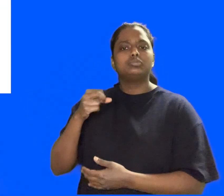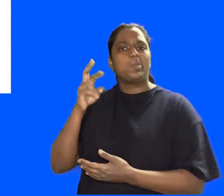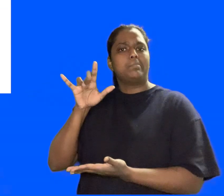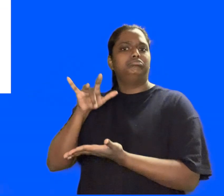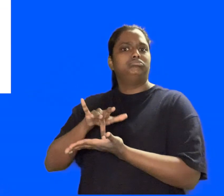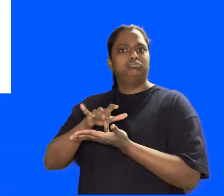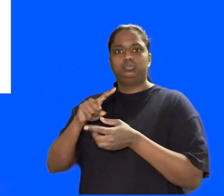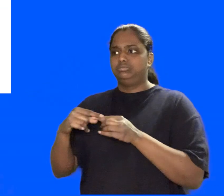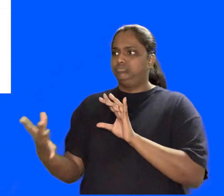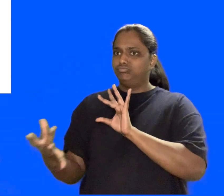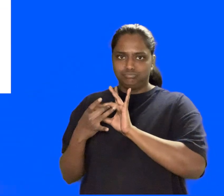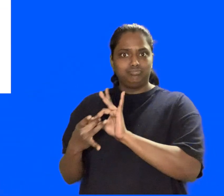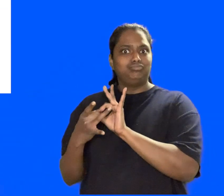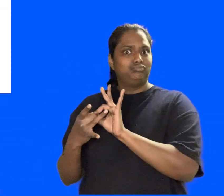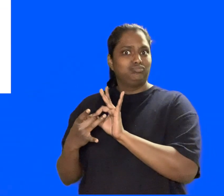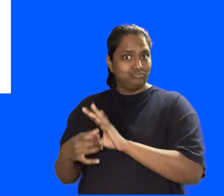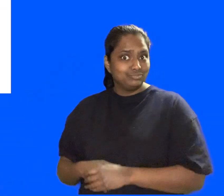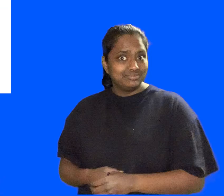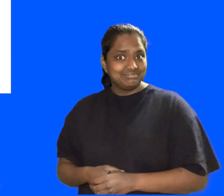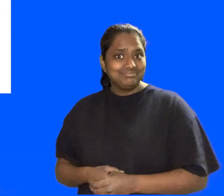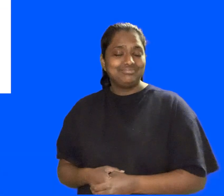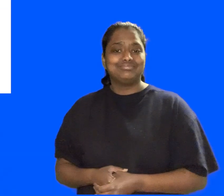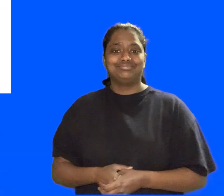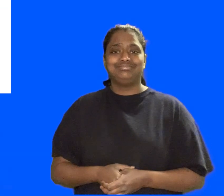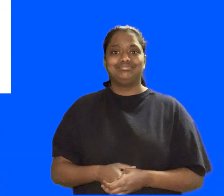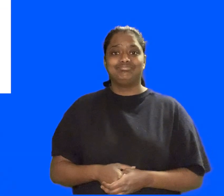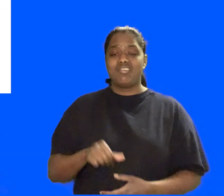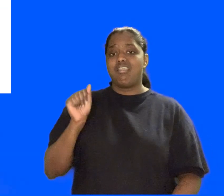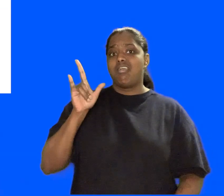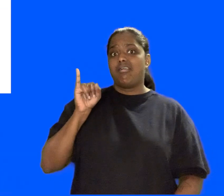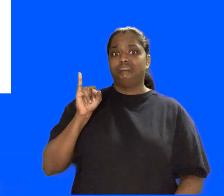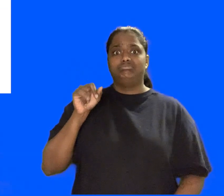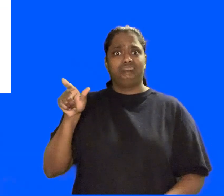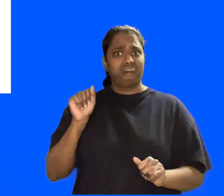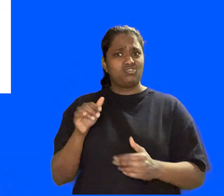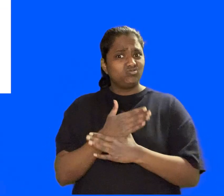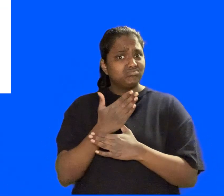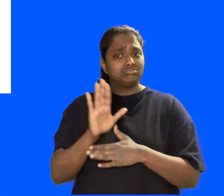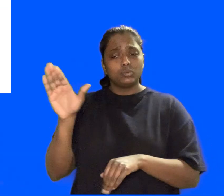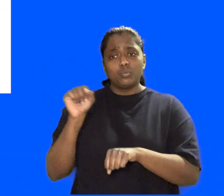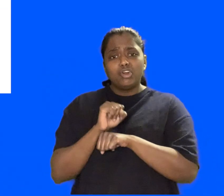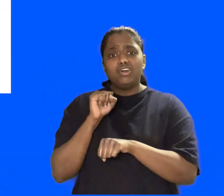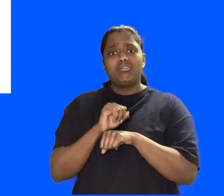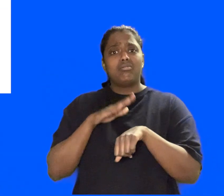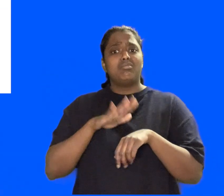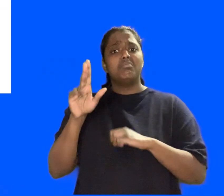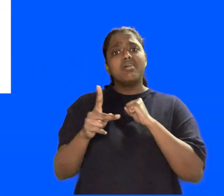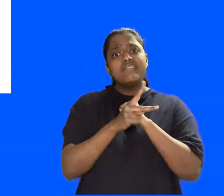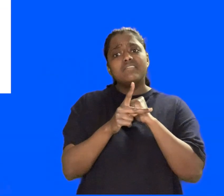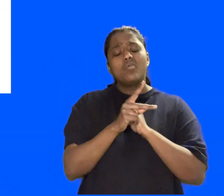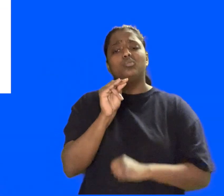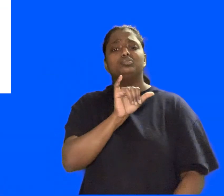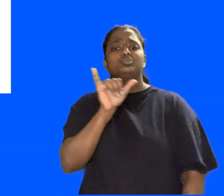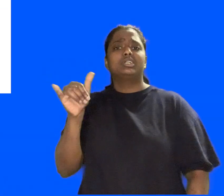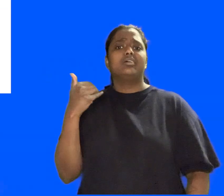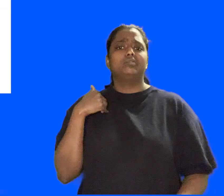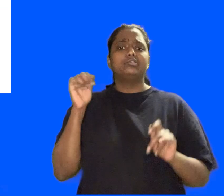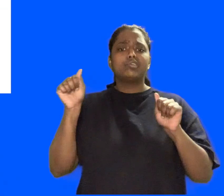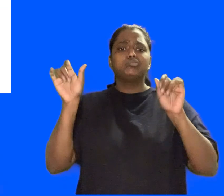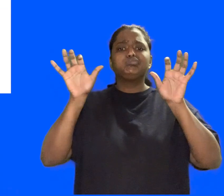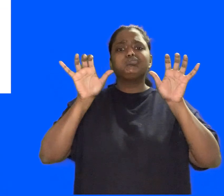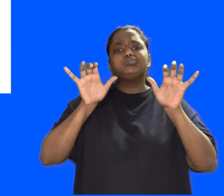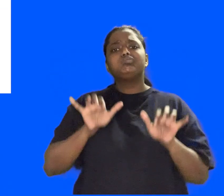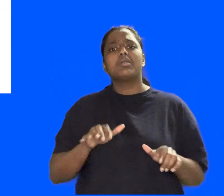geographic location. This information helps artists like Ali find regional collaborators in their discipline or medium to connect